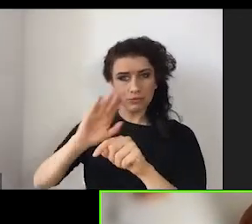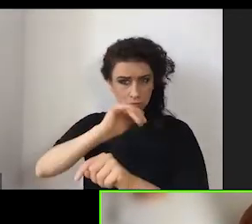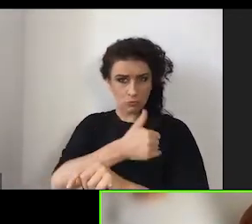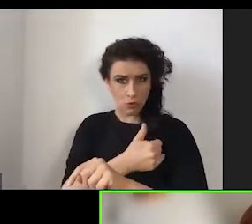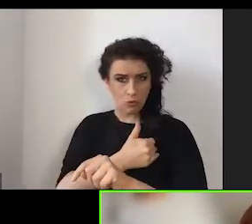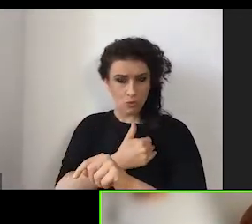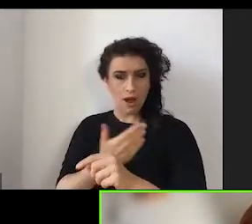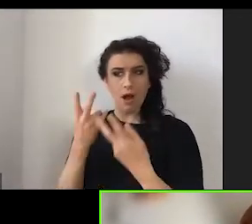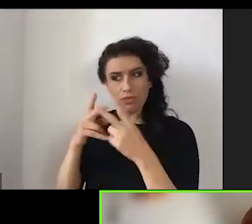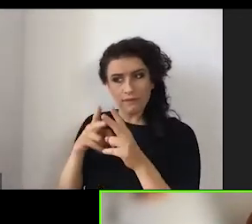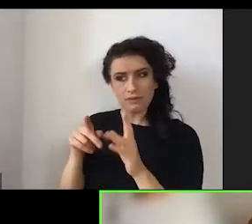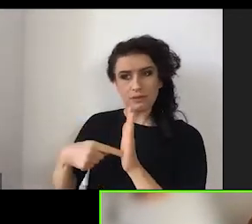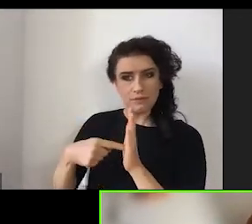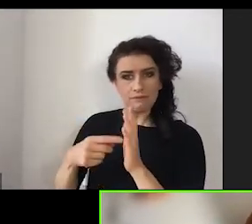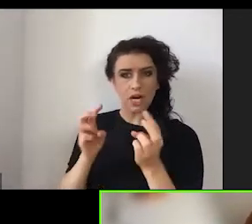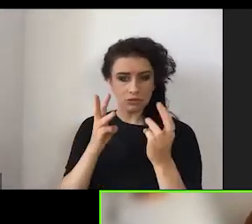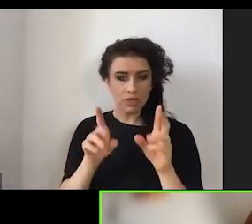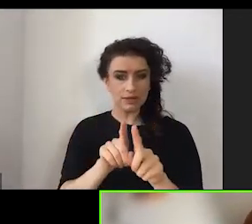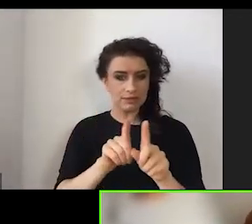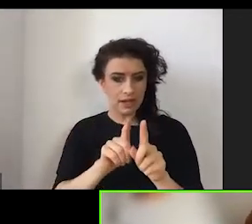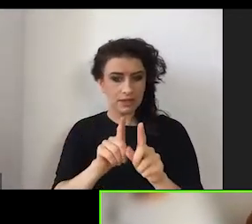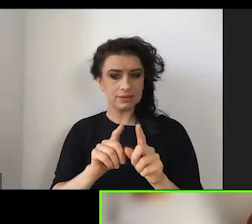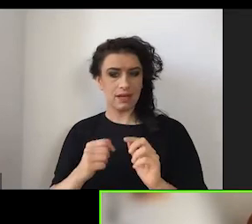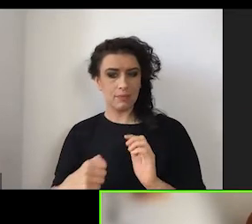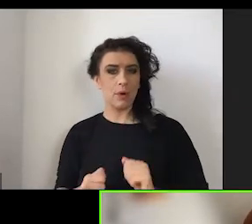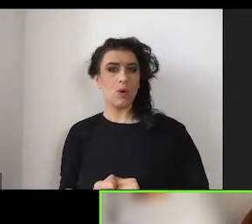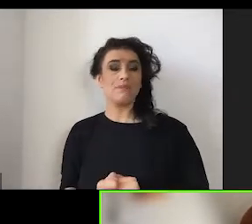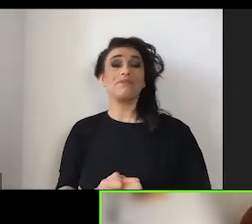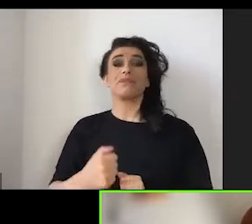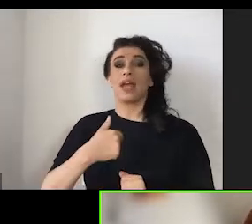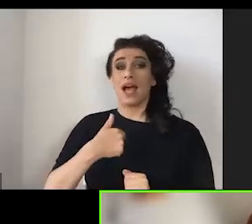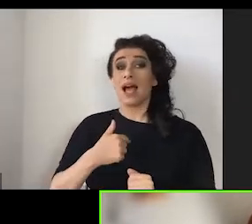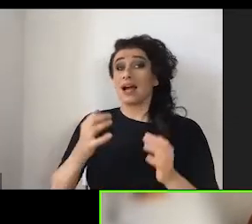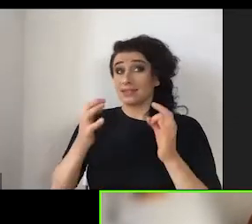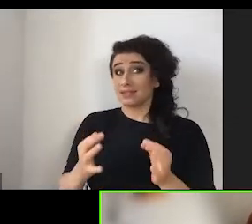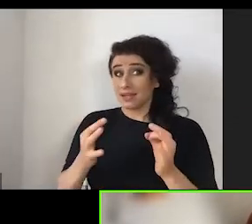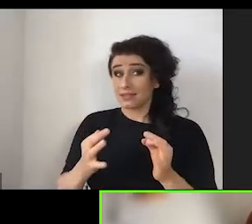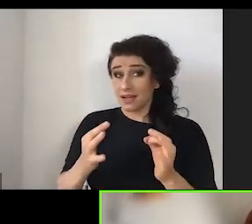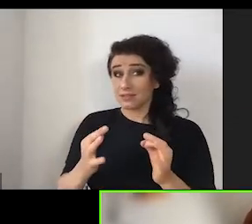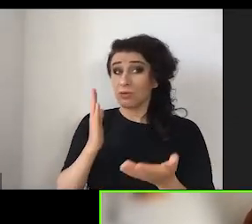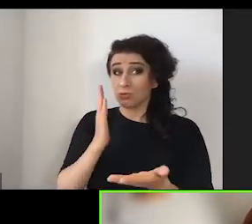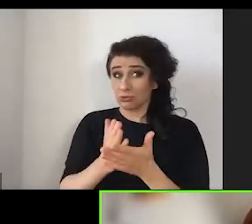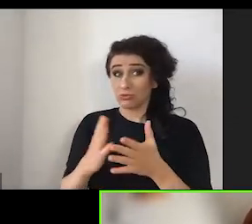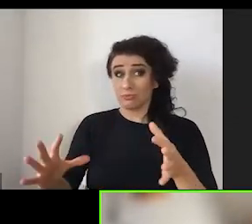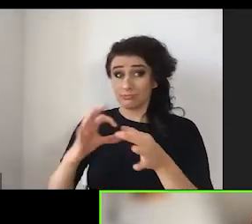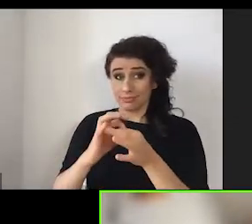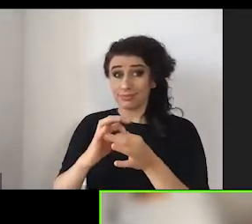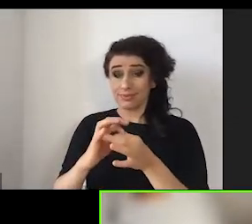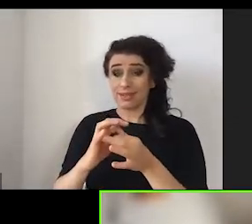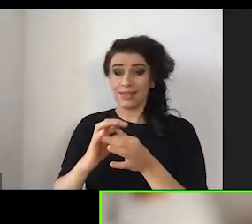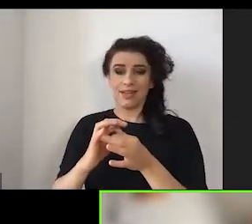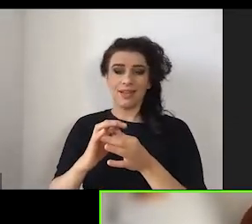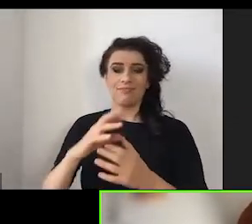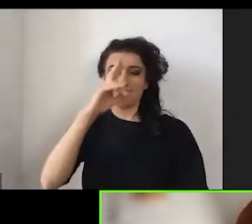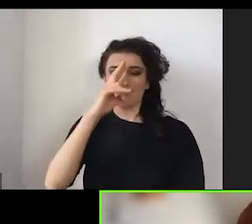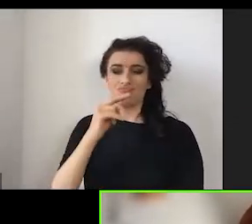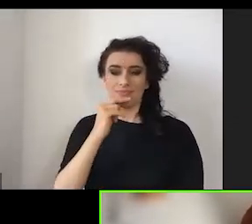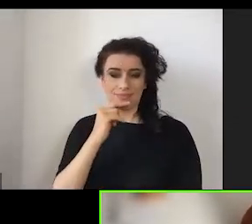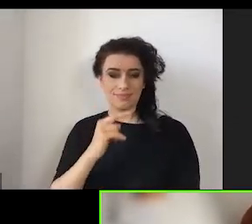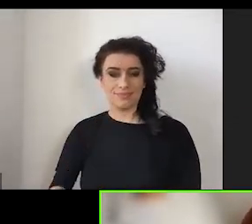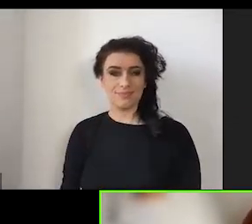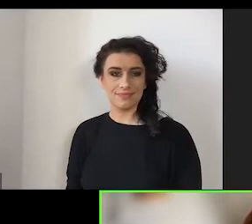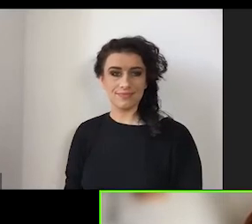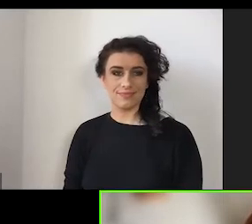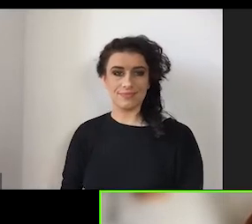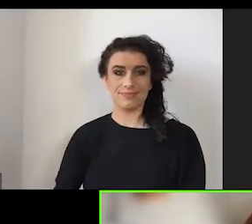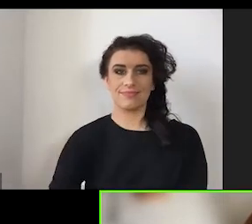attending our activities. And now it's a custom, like everyone comes, let's say fathers and mothers, like parents